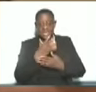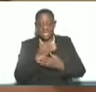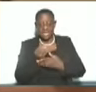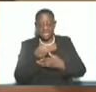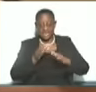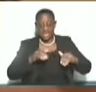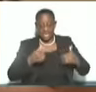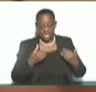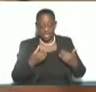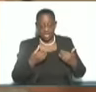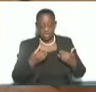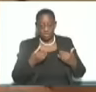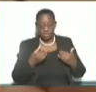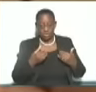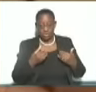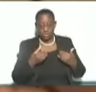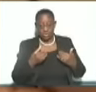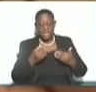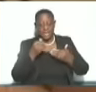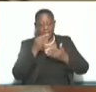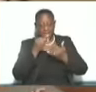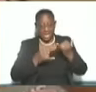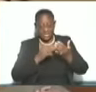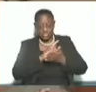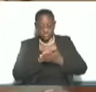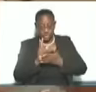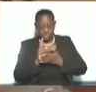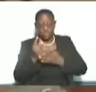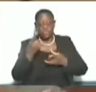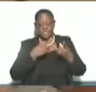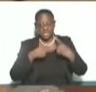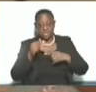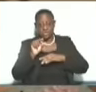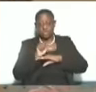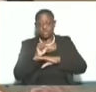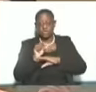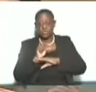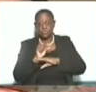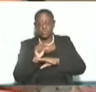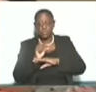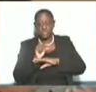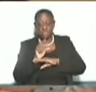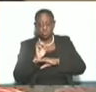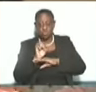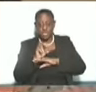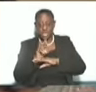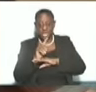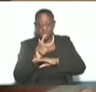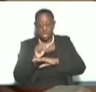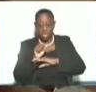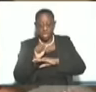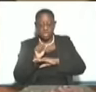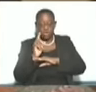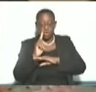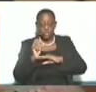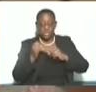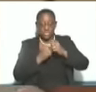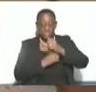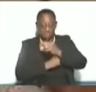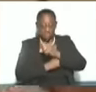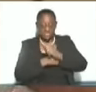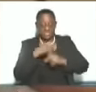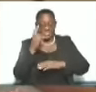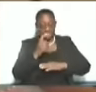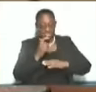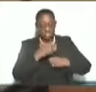position from the OAS. Last week in Grenada, we came up with a Grenada Accord to speak about the efforts that's required